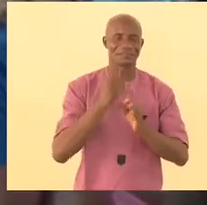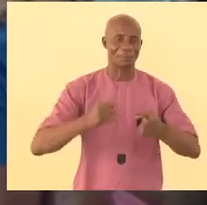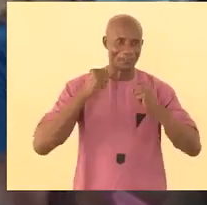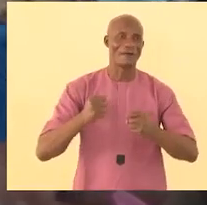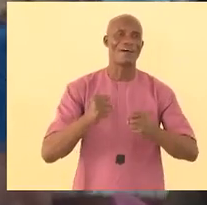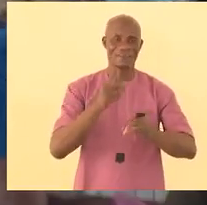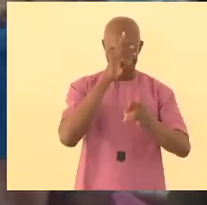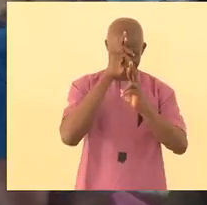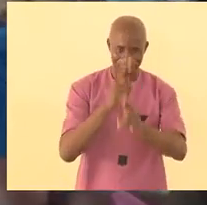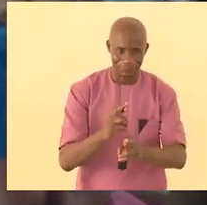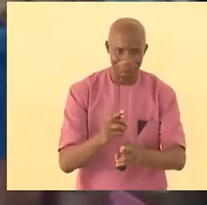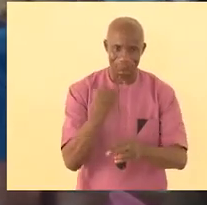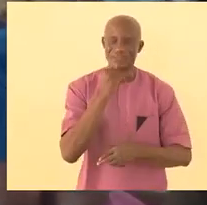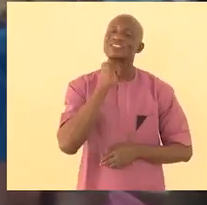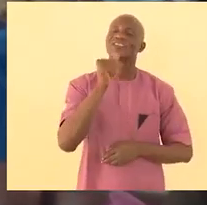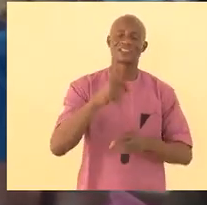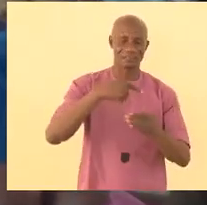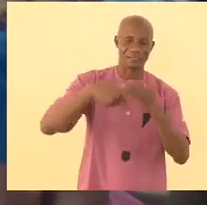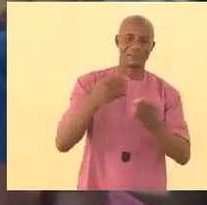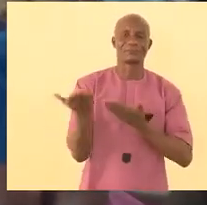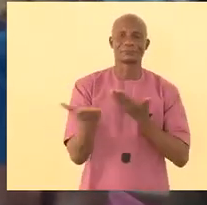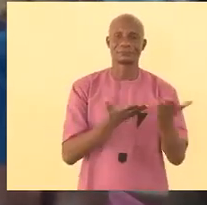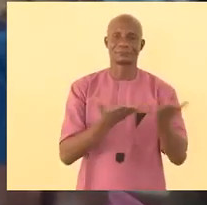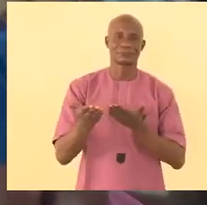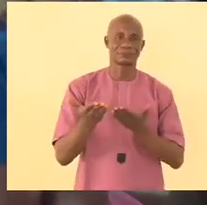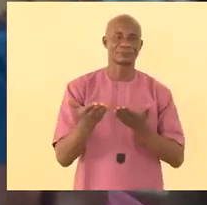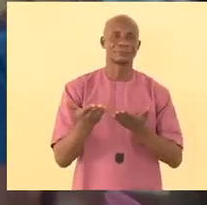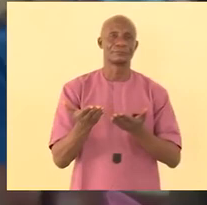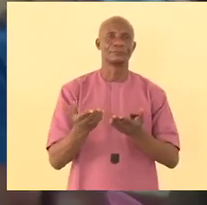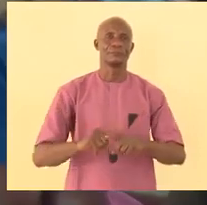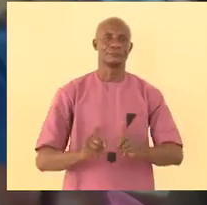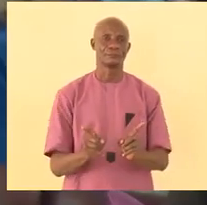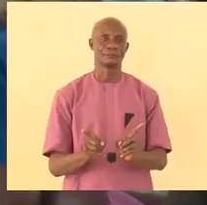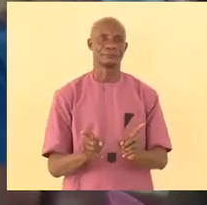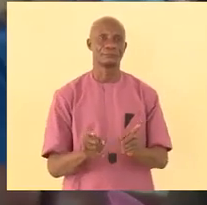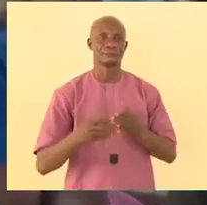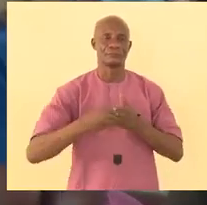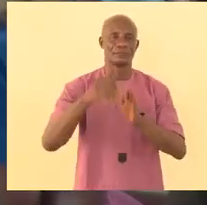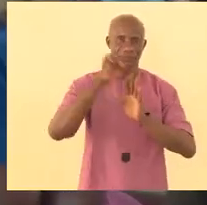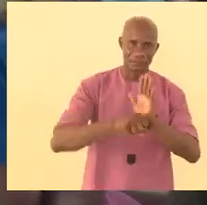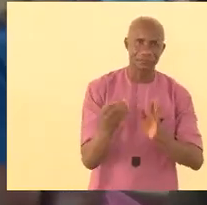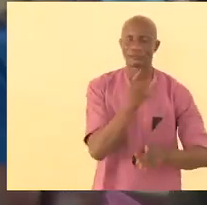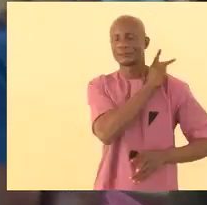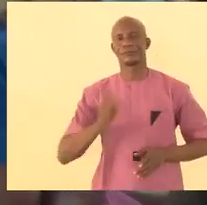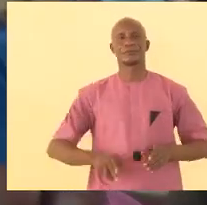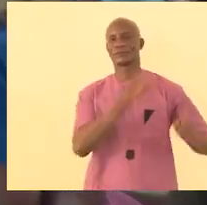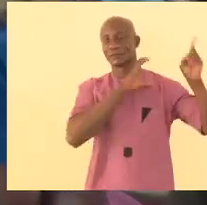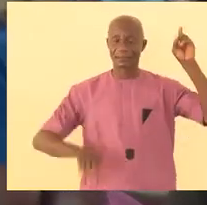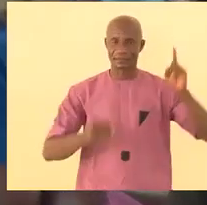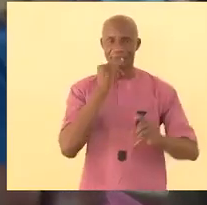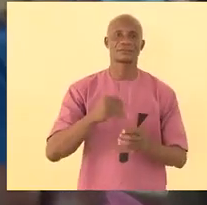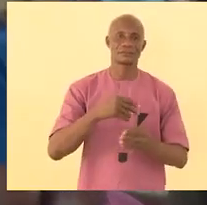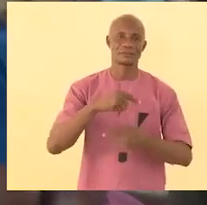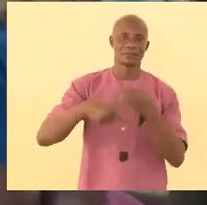about prestige. Leadership is not about service. But the leadership of Jesus Christ is